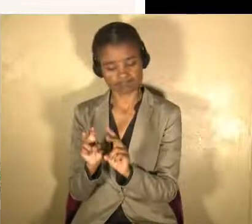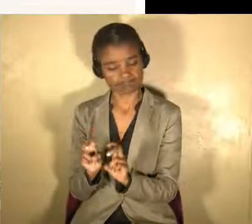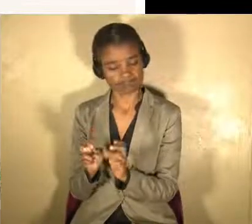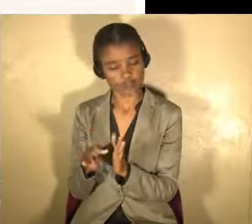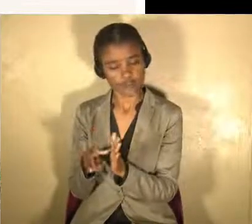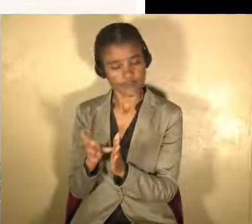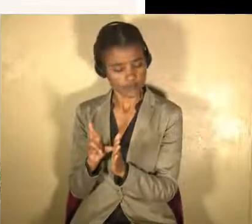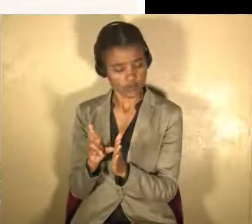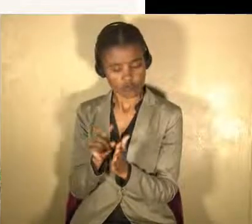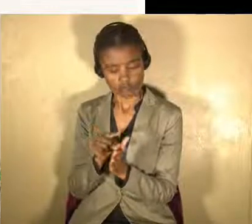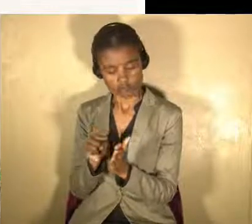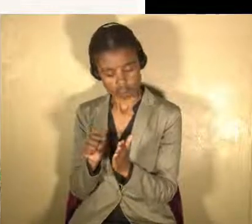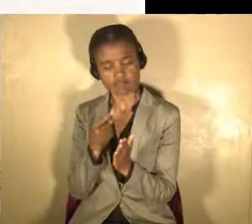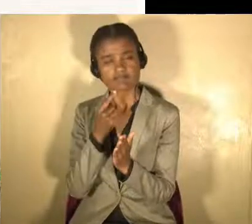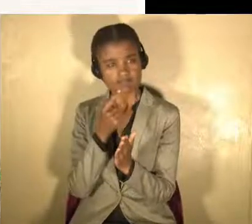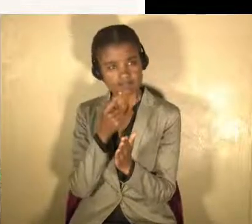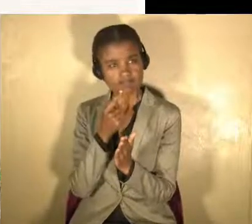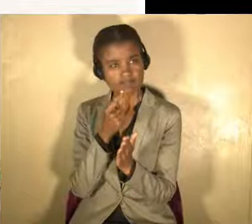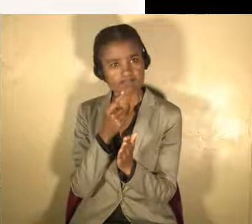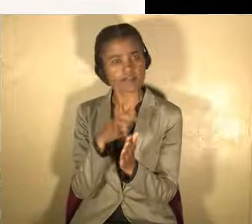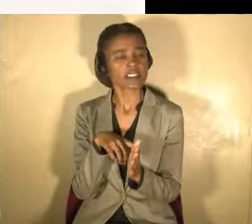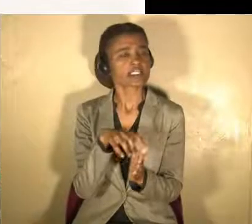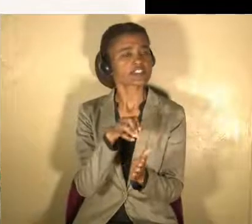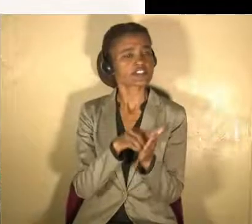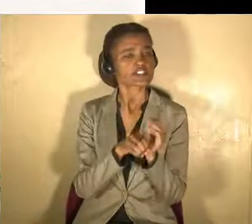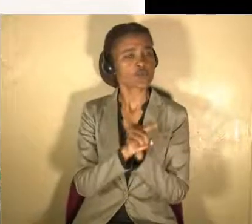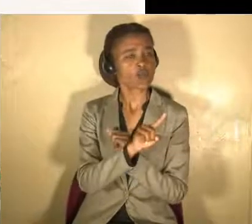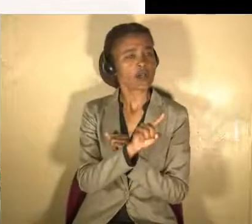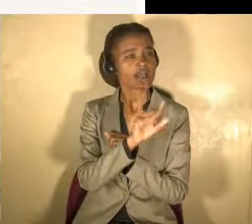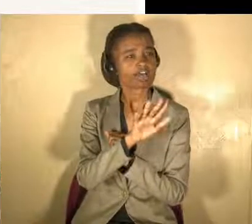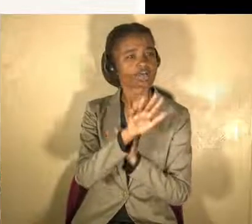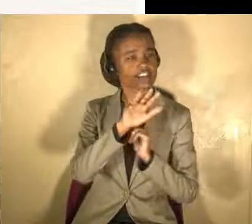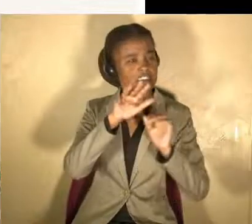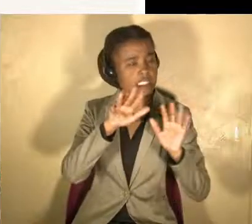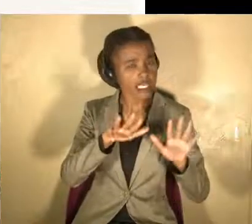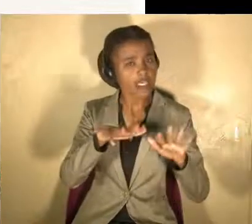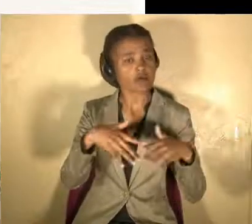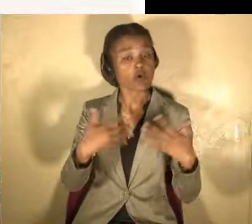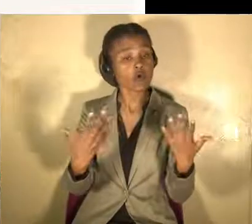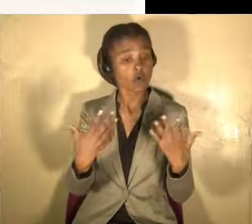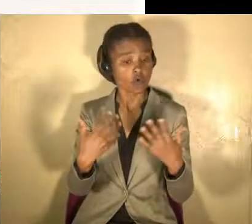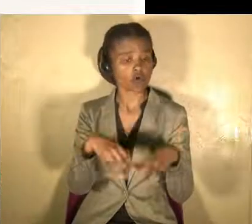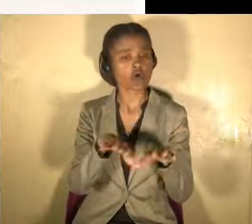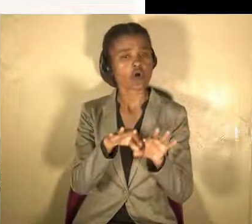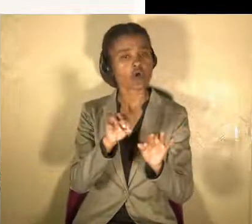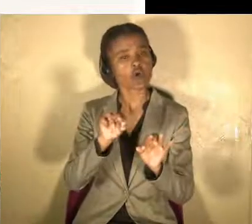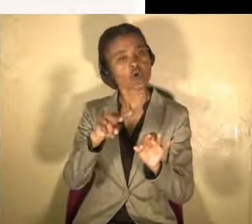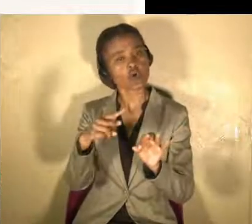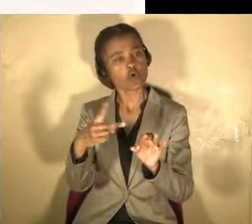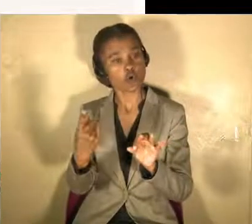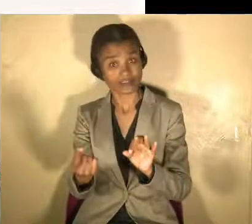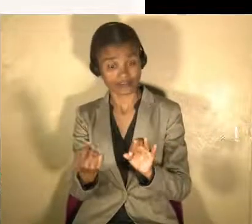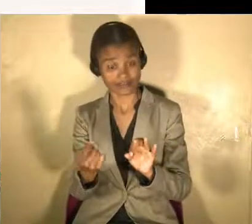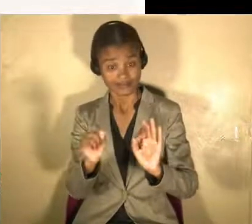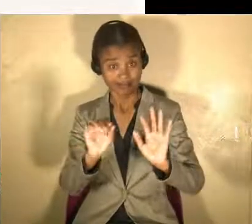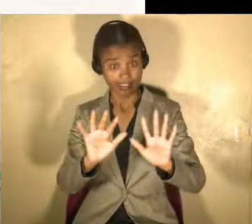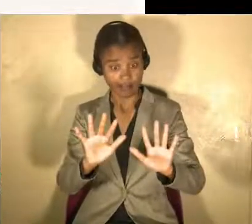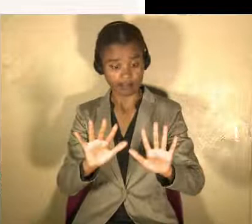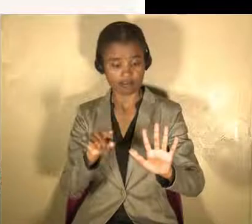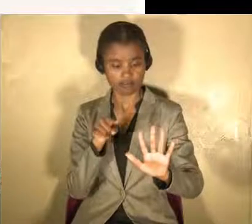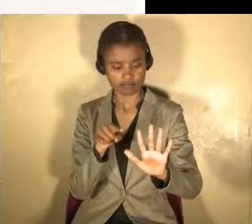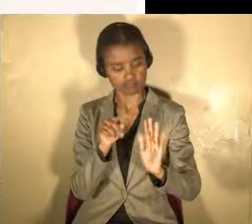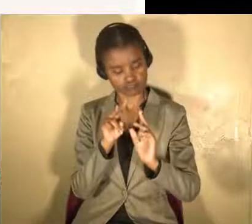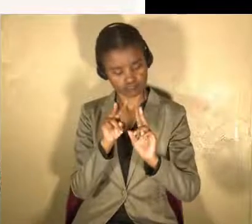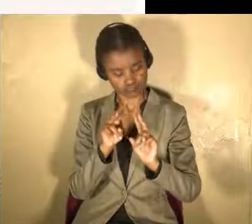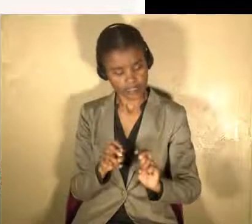section 159 or clause 10, and then extend that order for a period that is longer than 6 months.